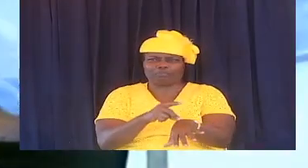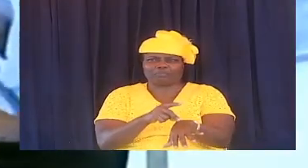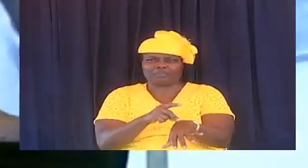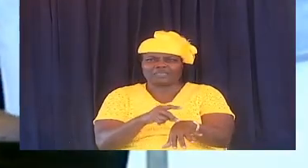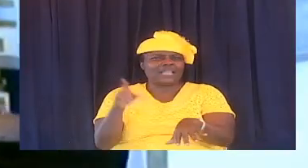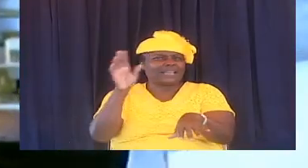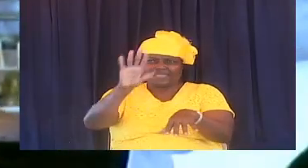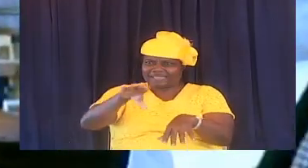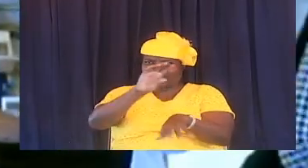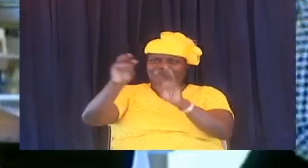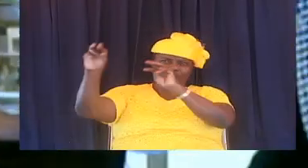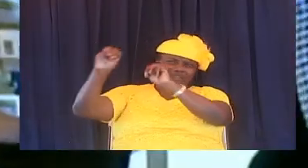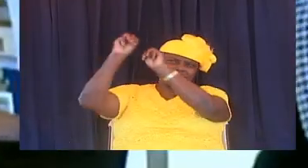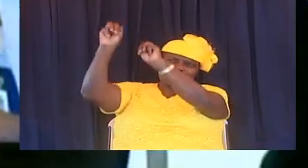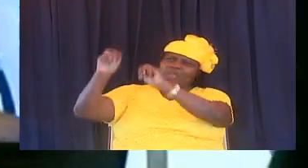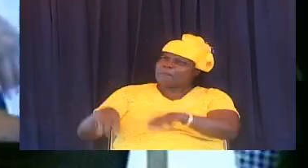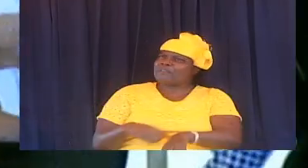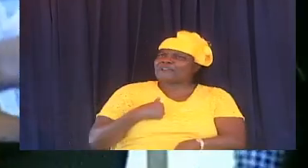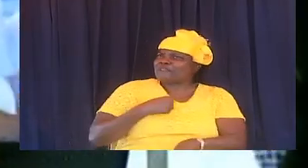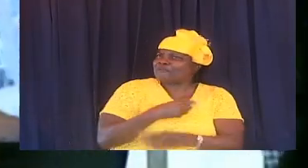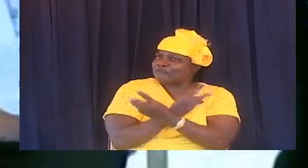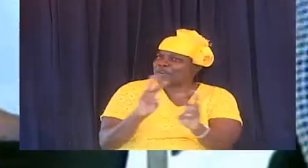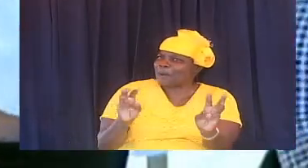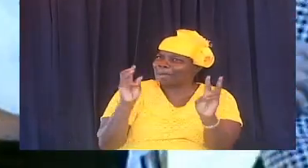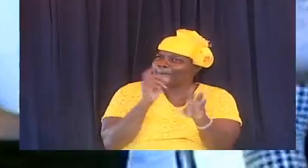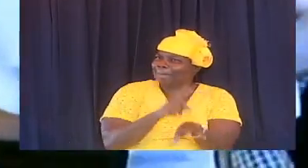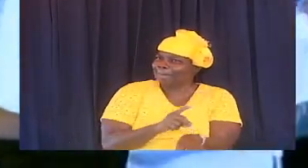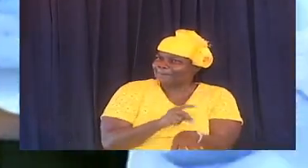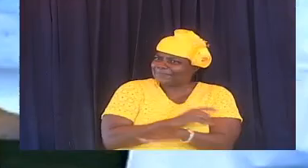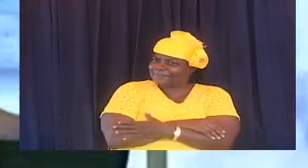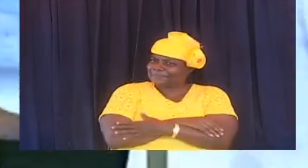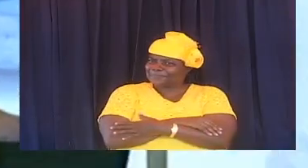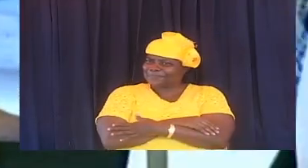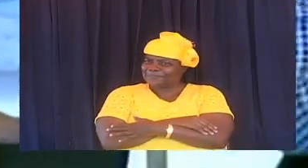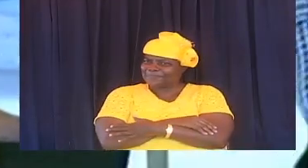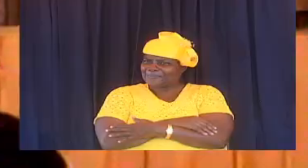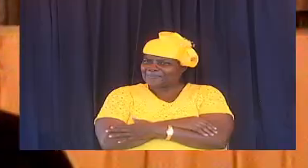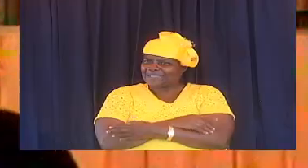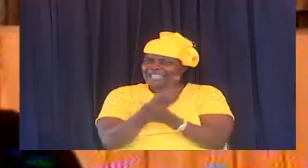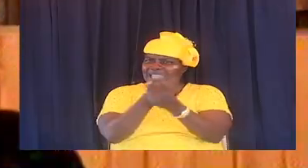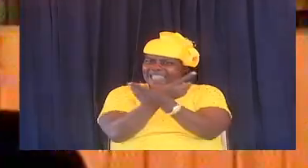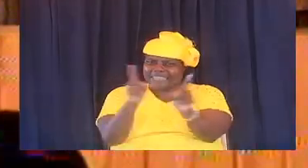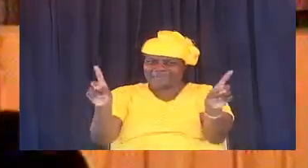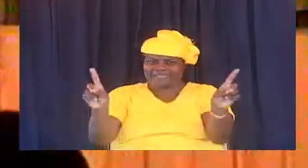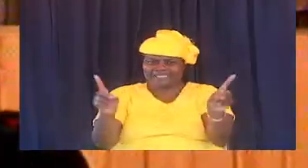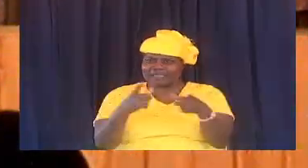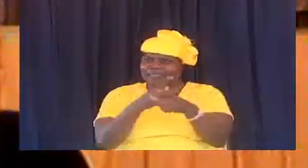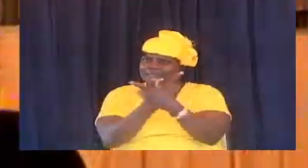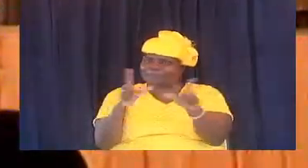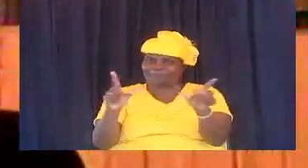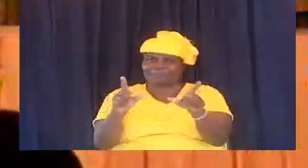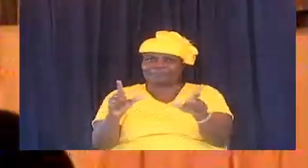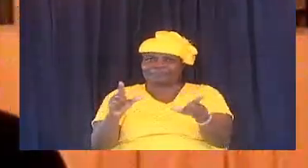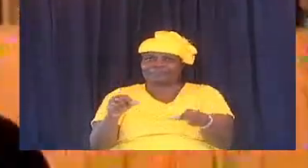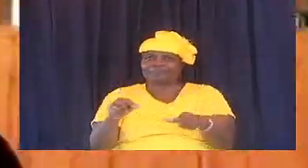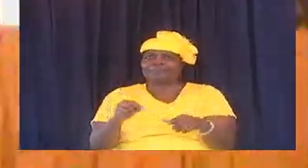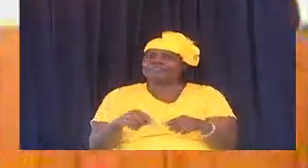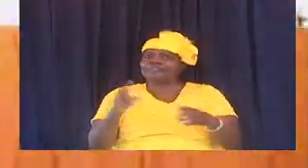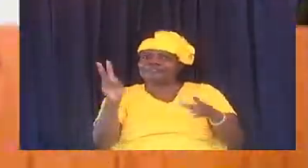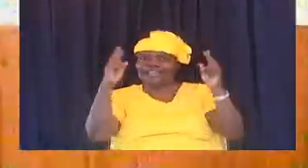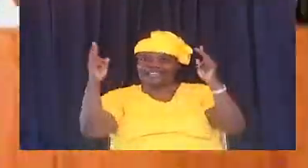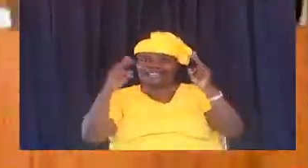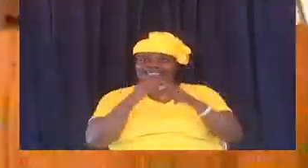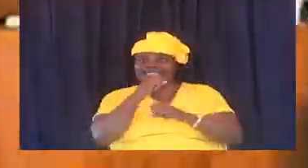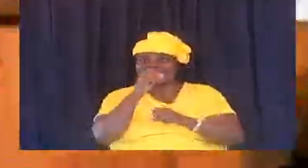at Calvary. Amen. I don't know what number in the hymn now, but we know that one. It's a good old one. Years. Come on. Years I spent